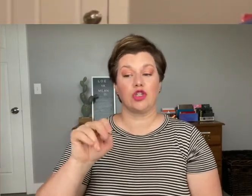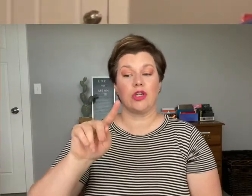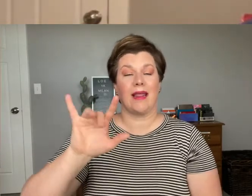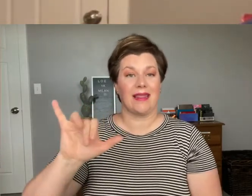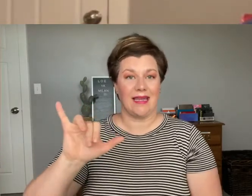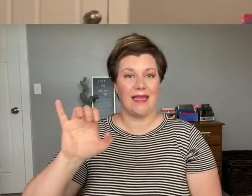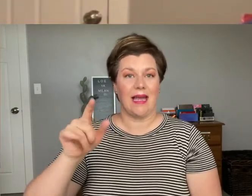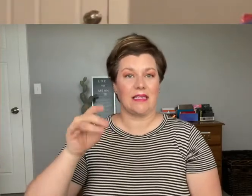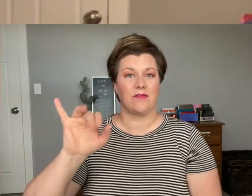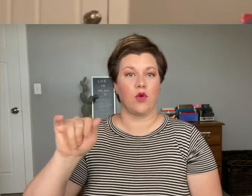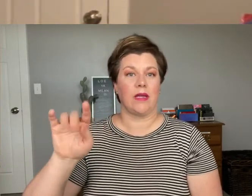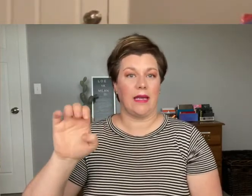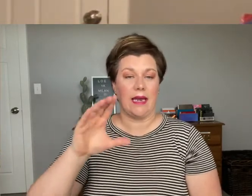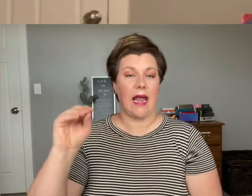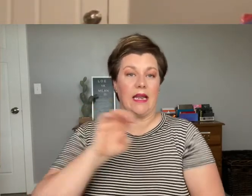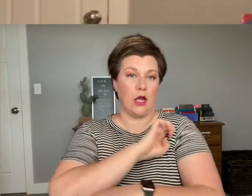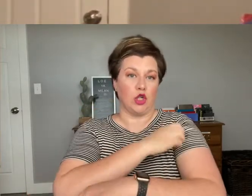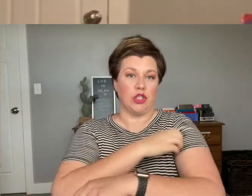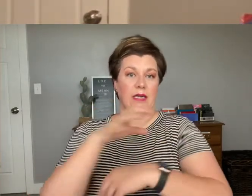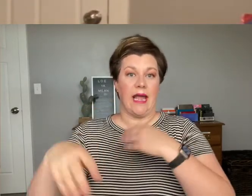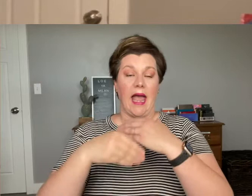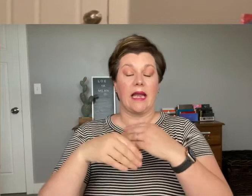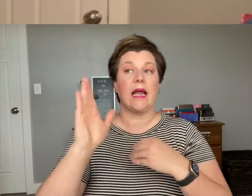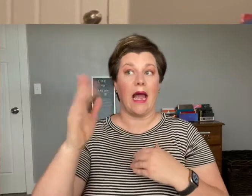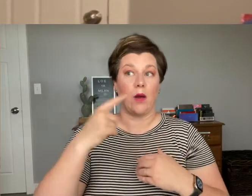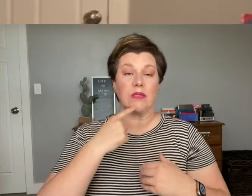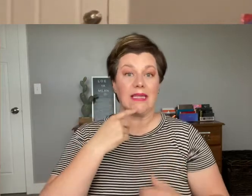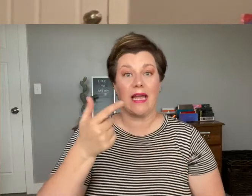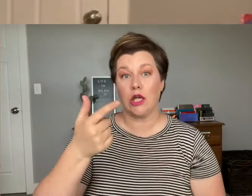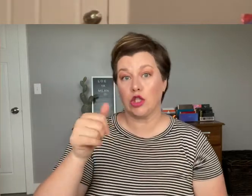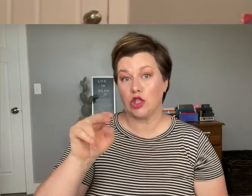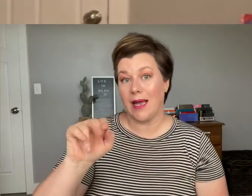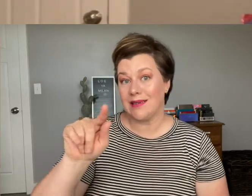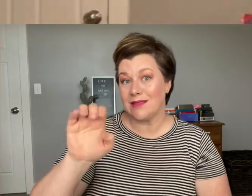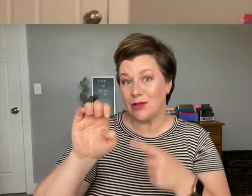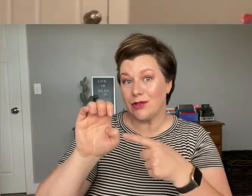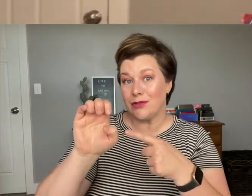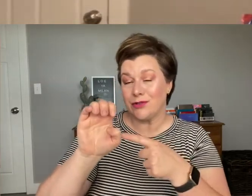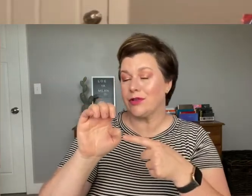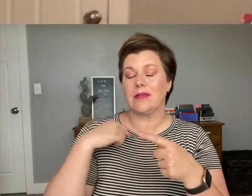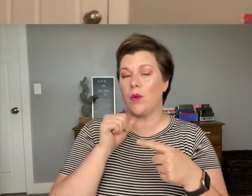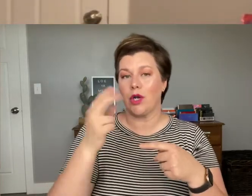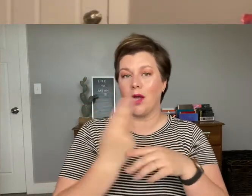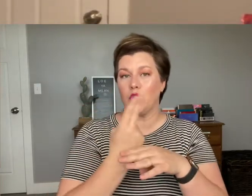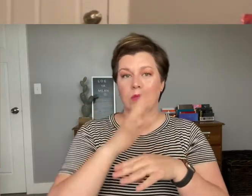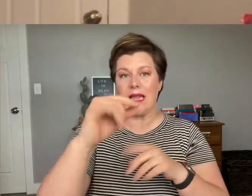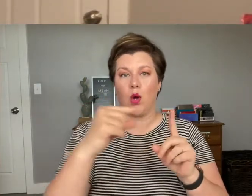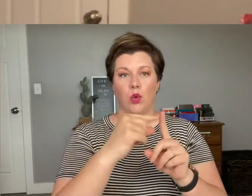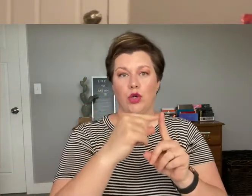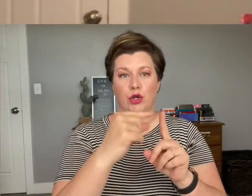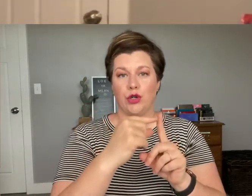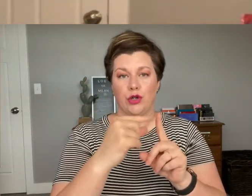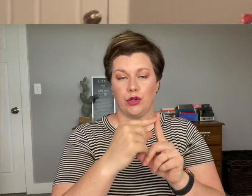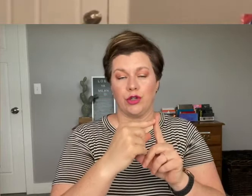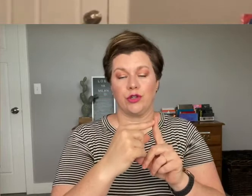it says that it gently exfoliates and energizes. And I would say that gentle is not a word that I would